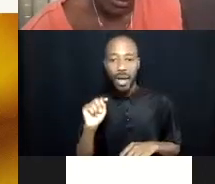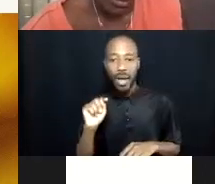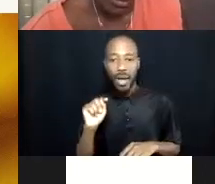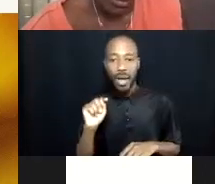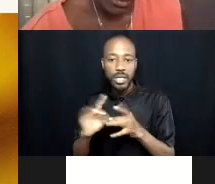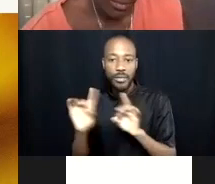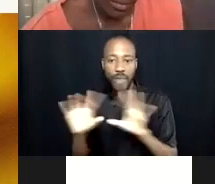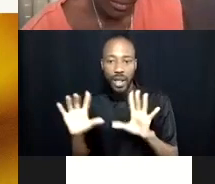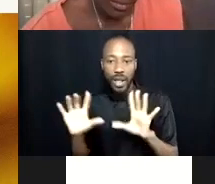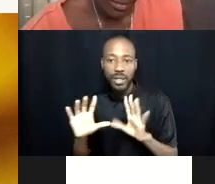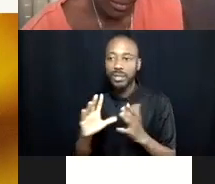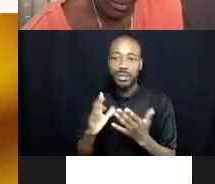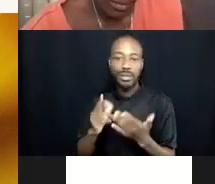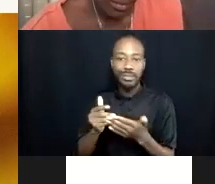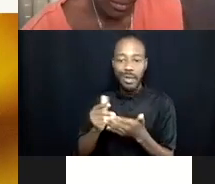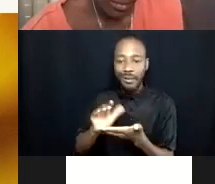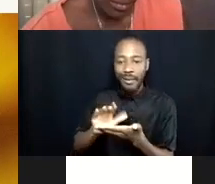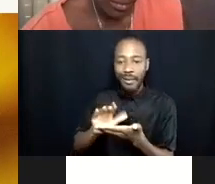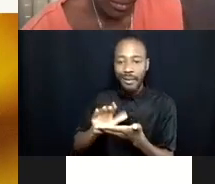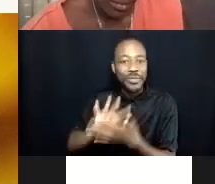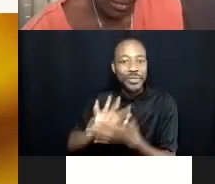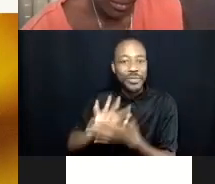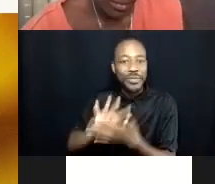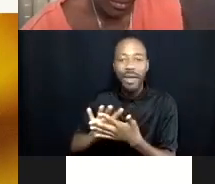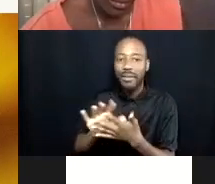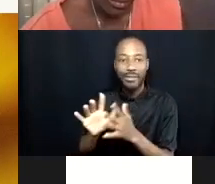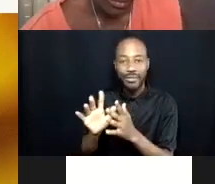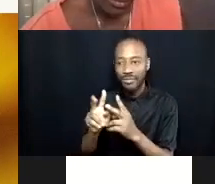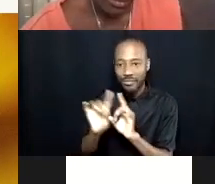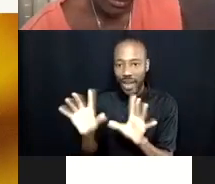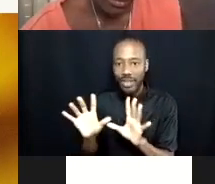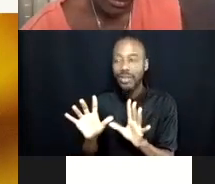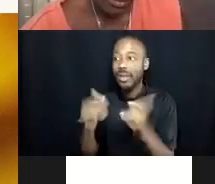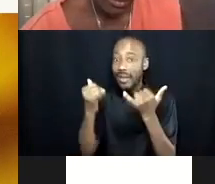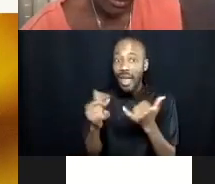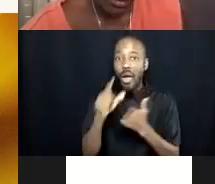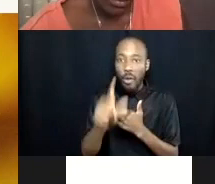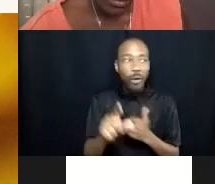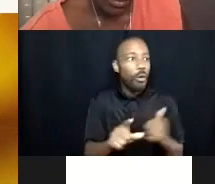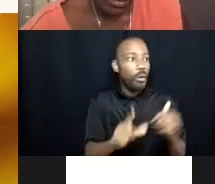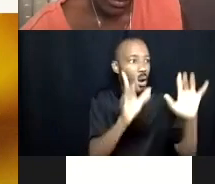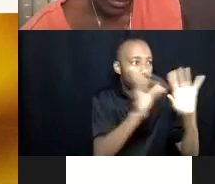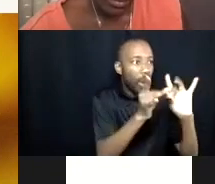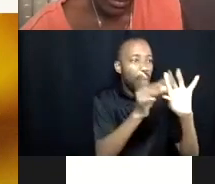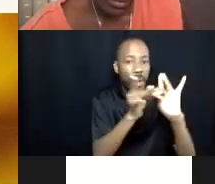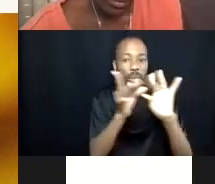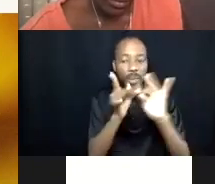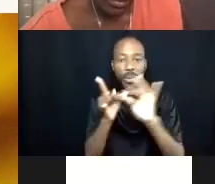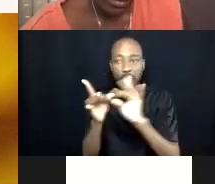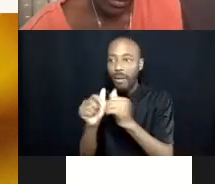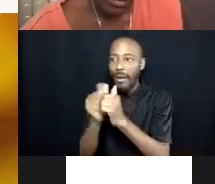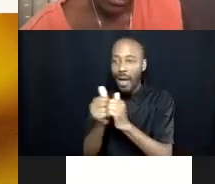or intimate violence. I mean, there's like, you're drawing these connections between the ways that particular